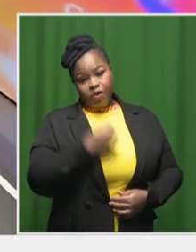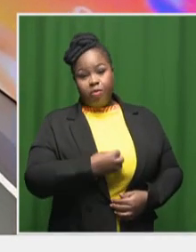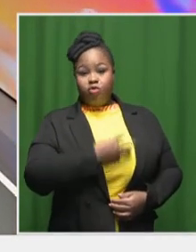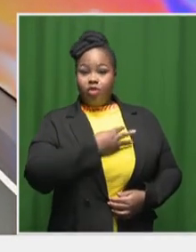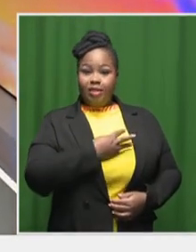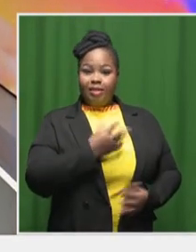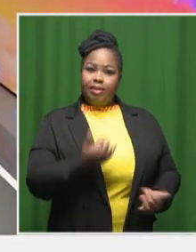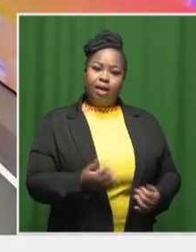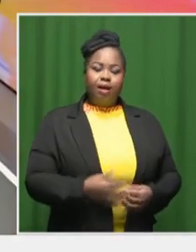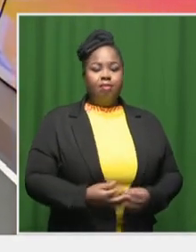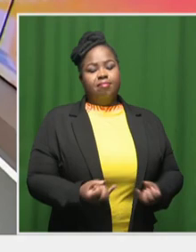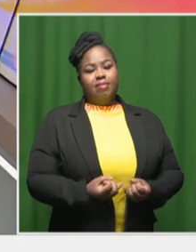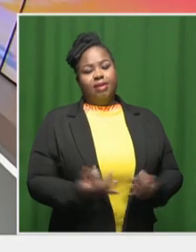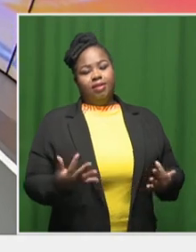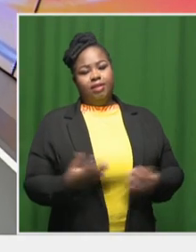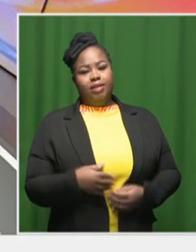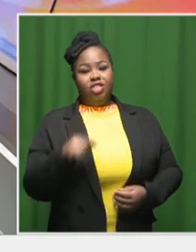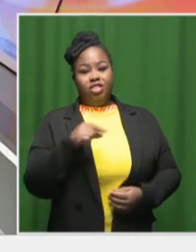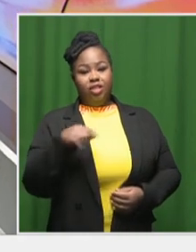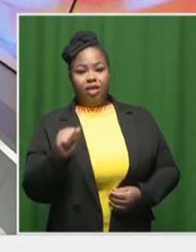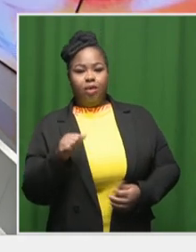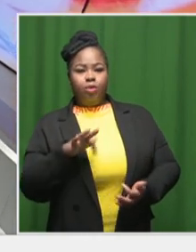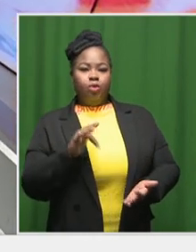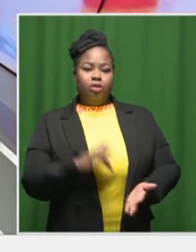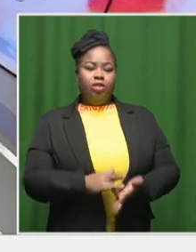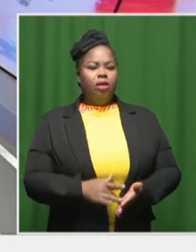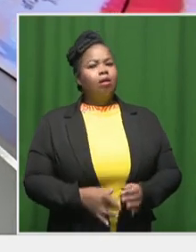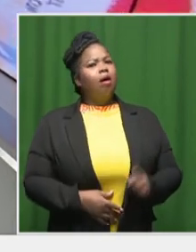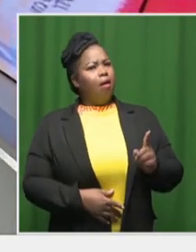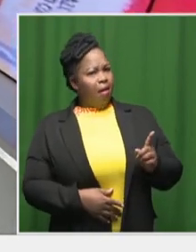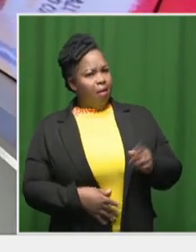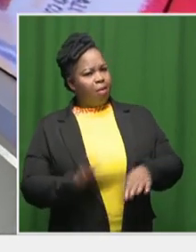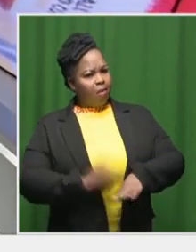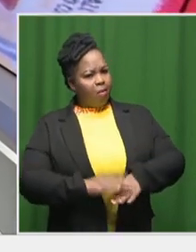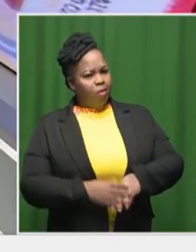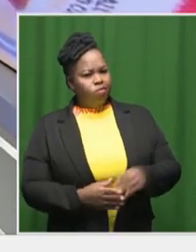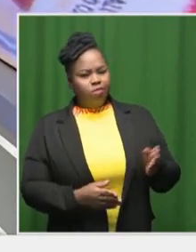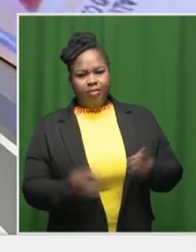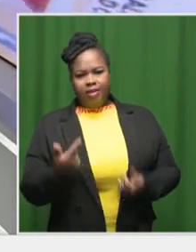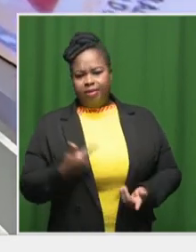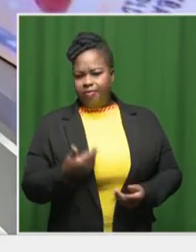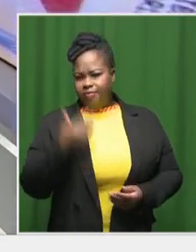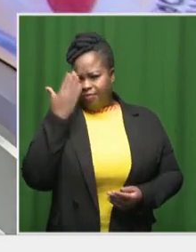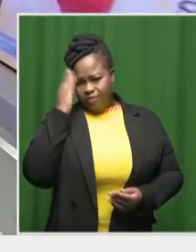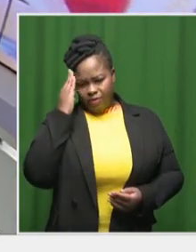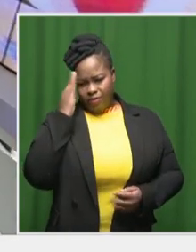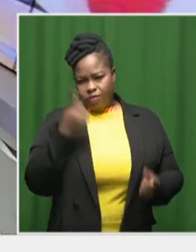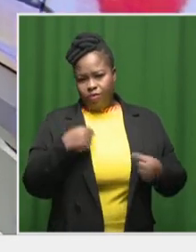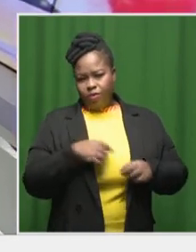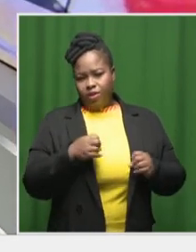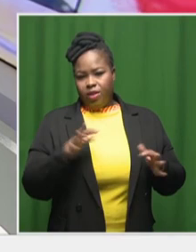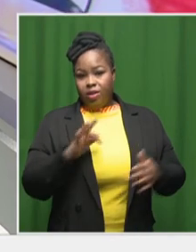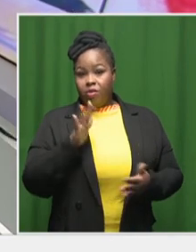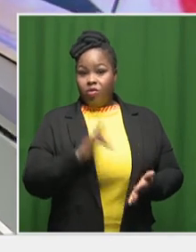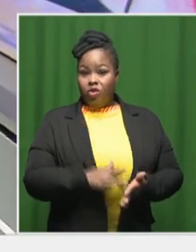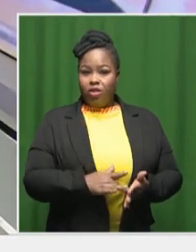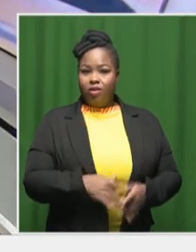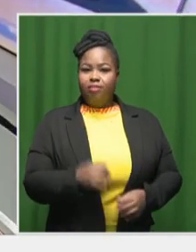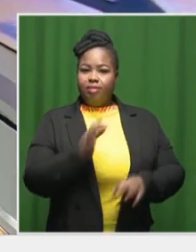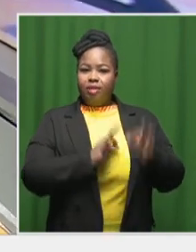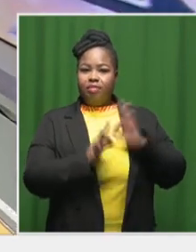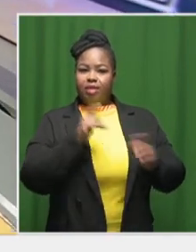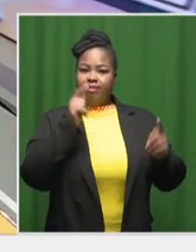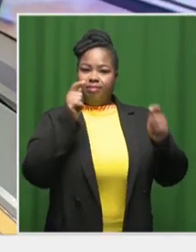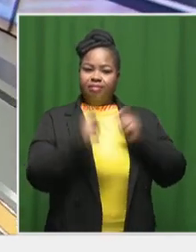and the Rhinos, mostly the goal attack position is where you like to dominate. Mm-hmm. But you didn't always start out in this position. Talk to us about that transition